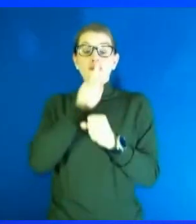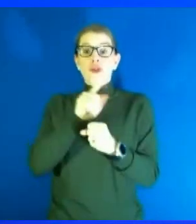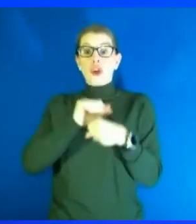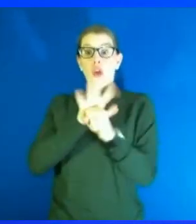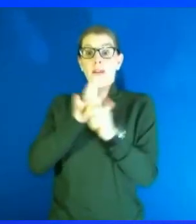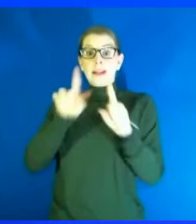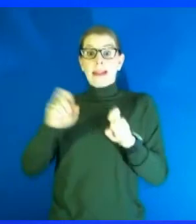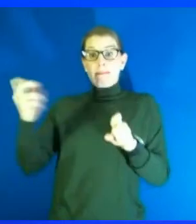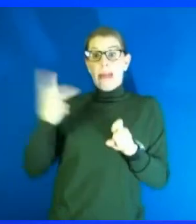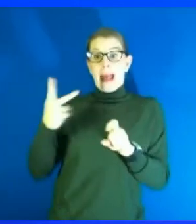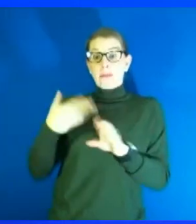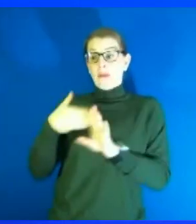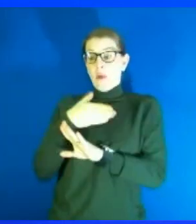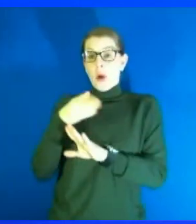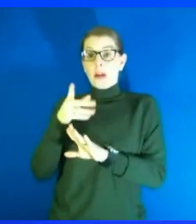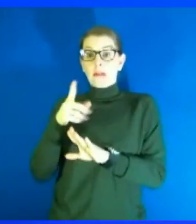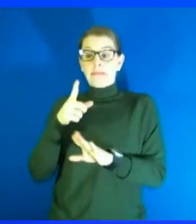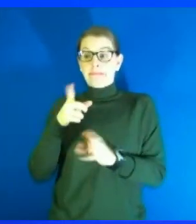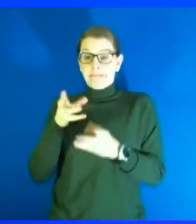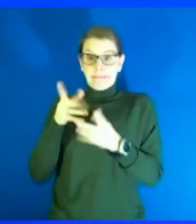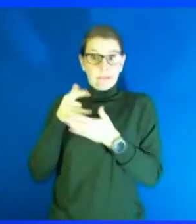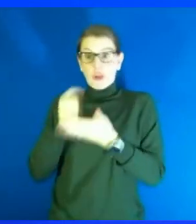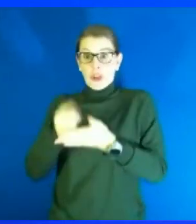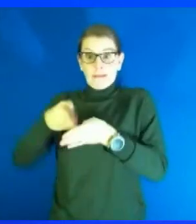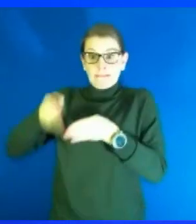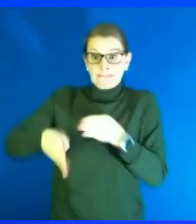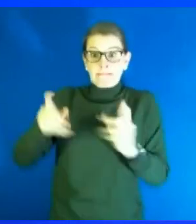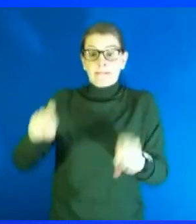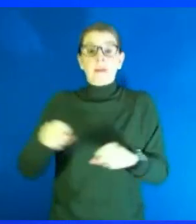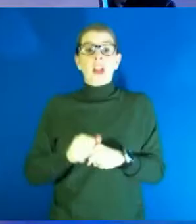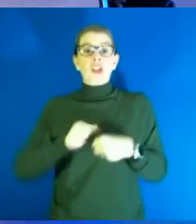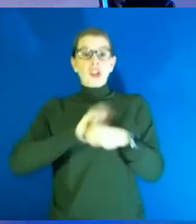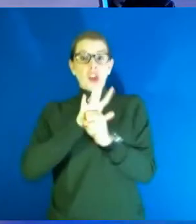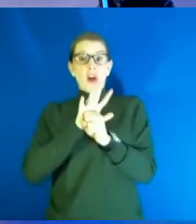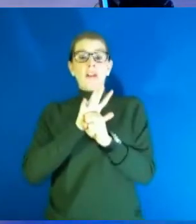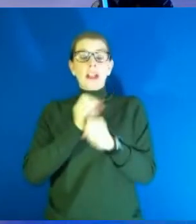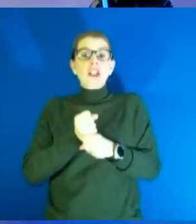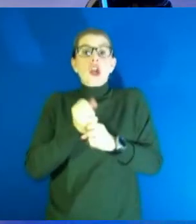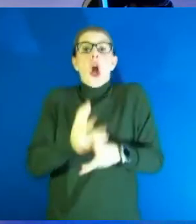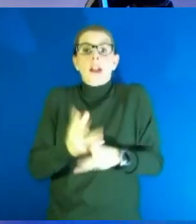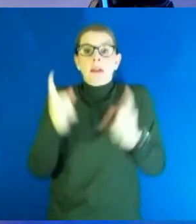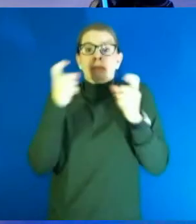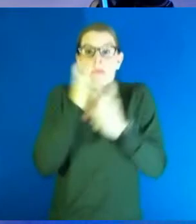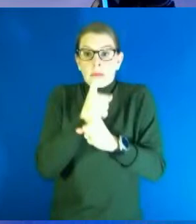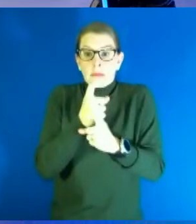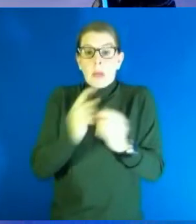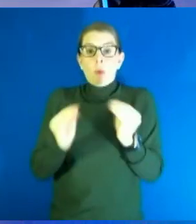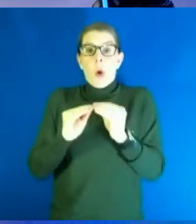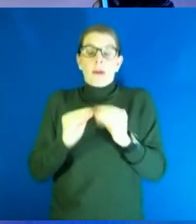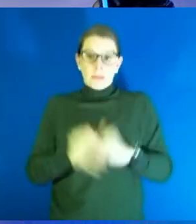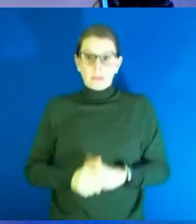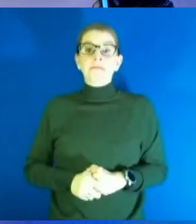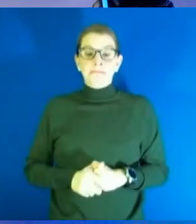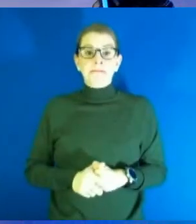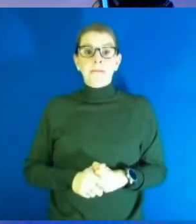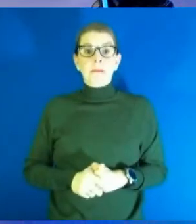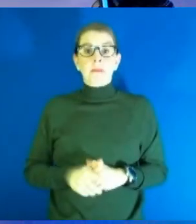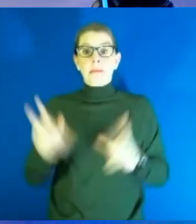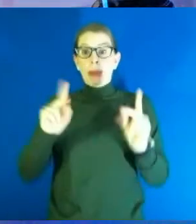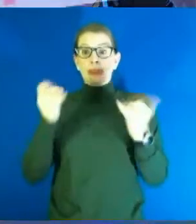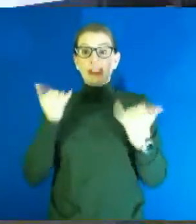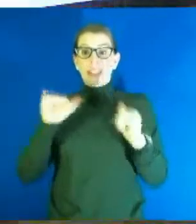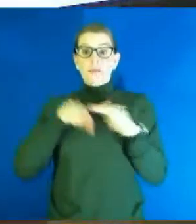we can continue on with that. And so COVID just kind of complicates things a little bit. Complicates things, yeah. Correct. That's a good way of putting it. Do you still have people walking through the